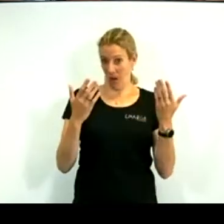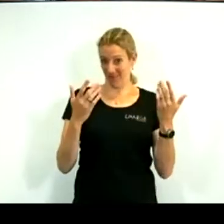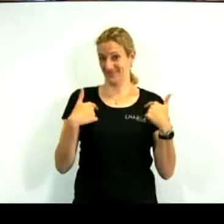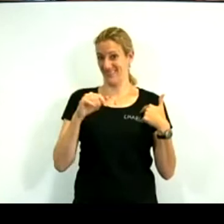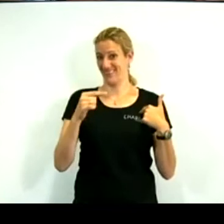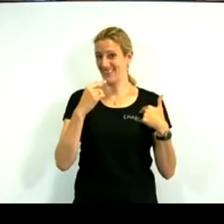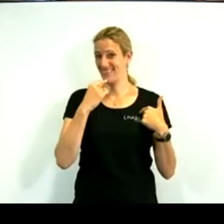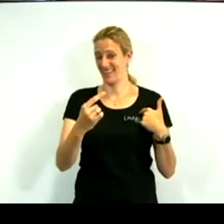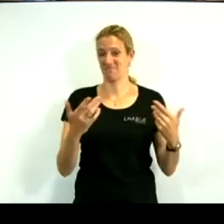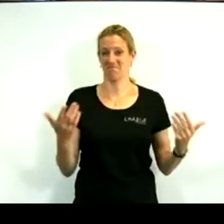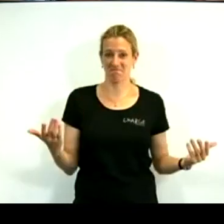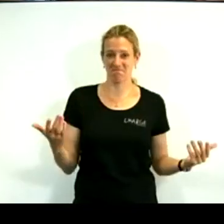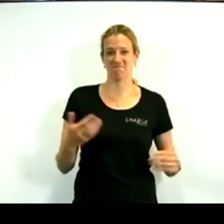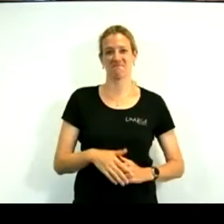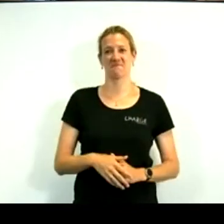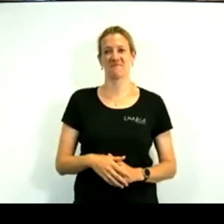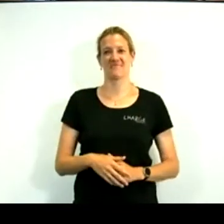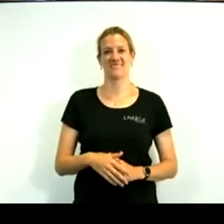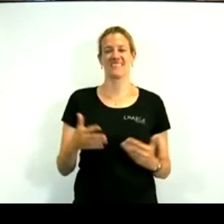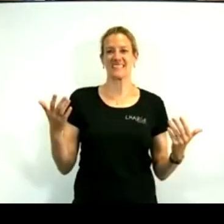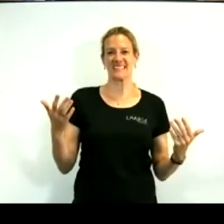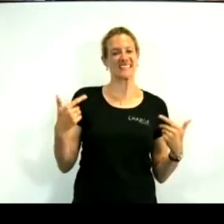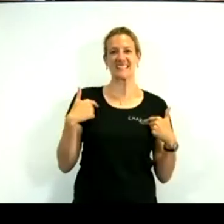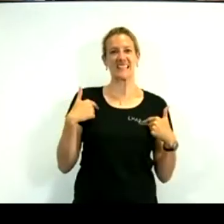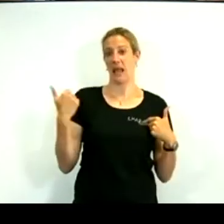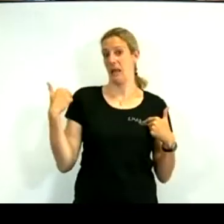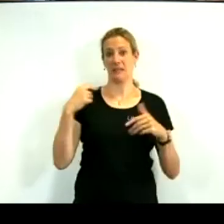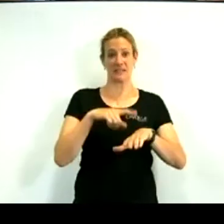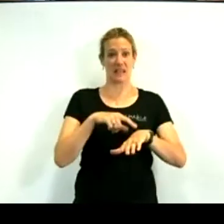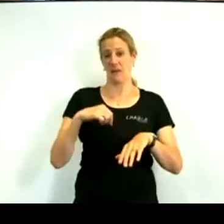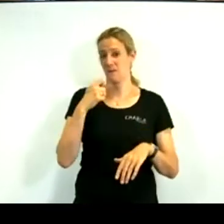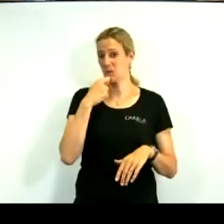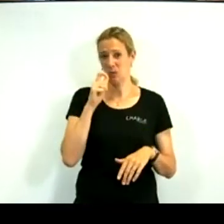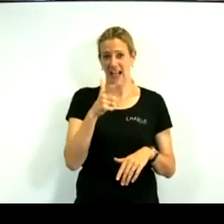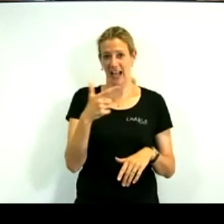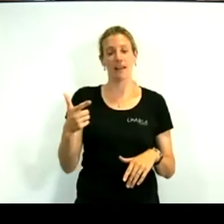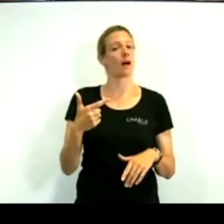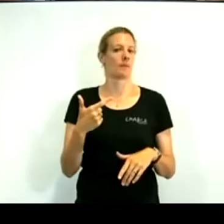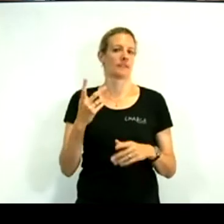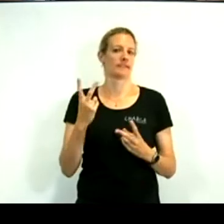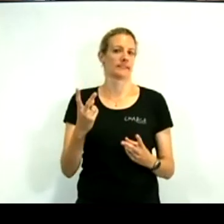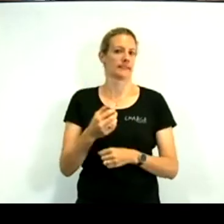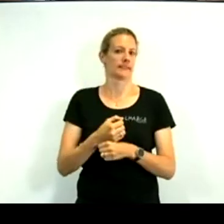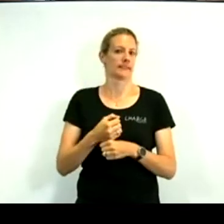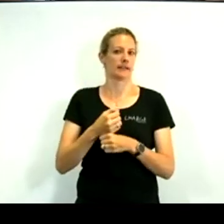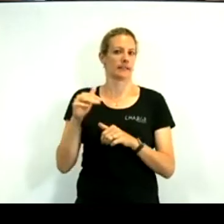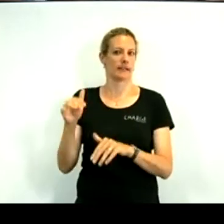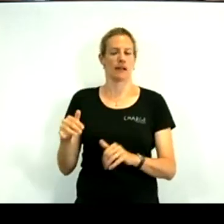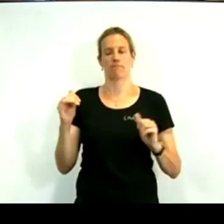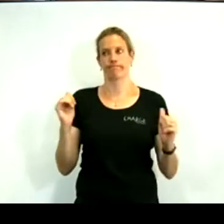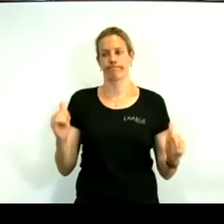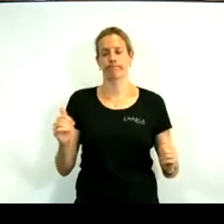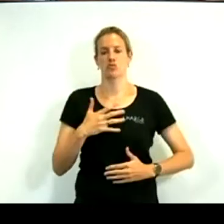to have my breakfast yet, but I do have my coffee, which is important. It's wonderful to